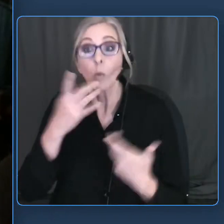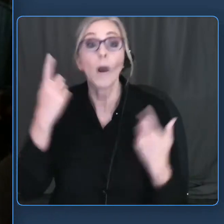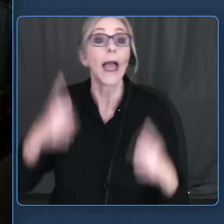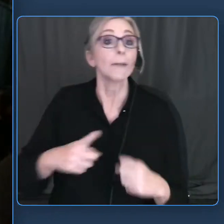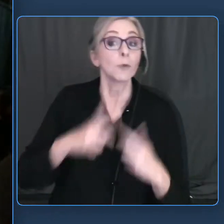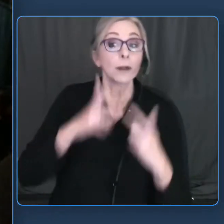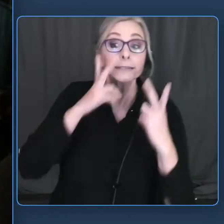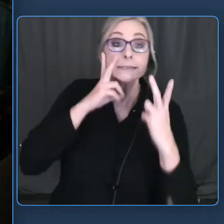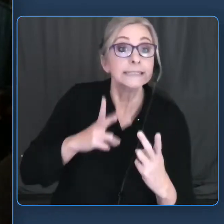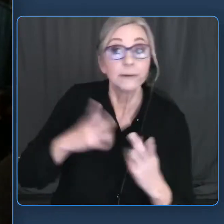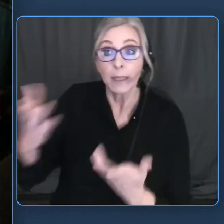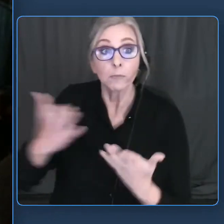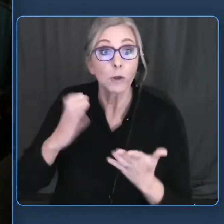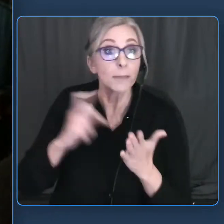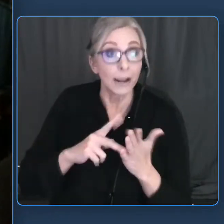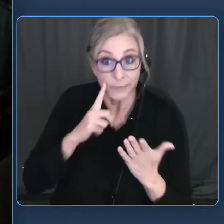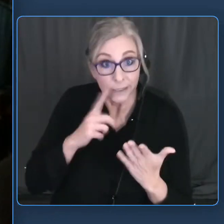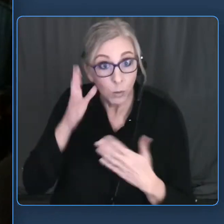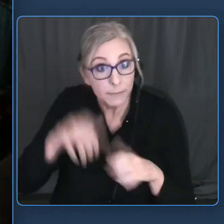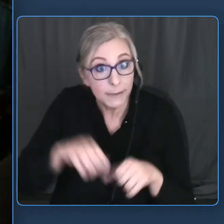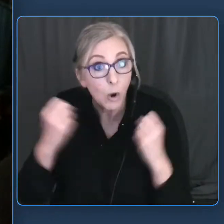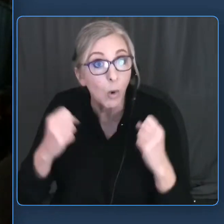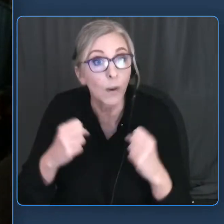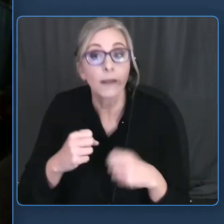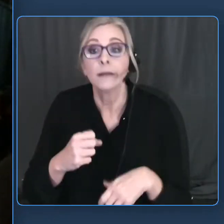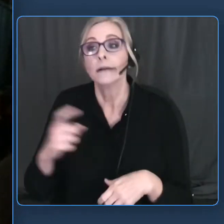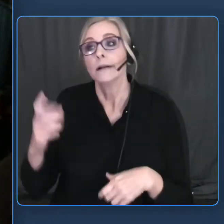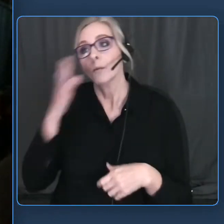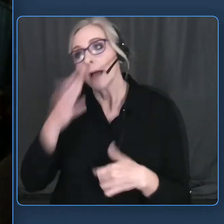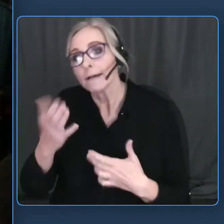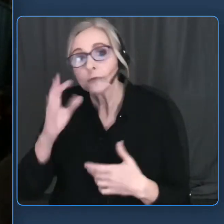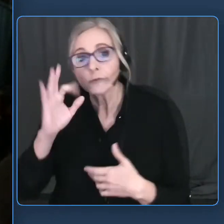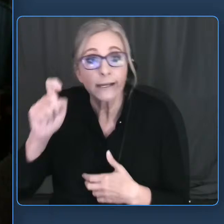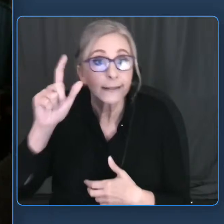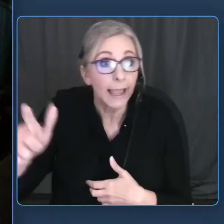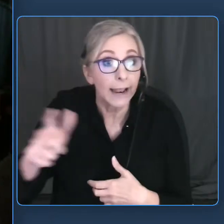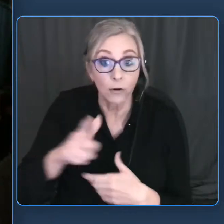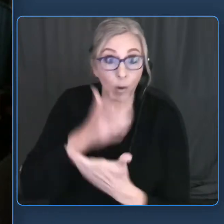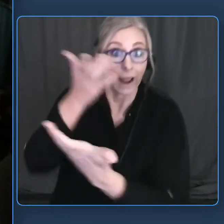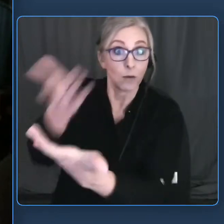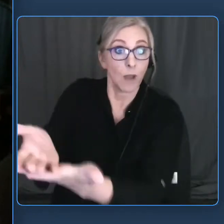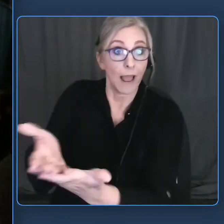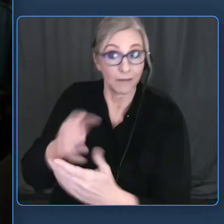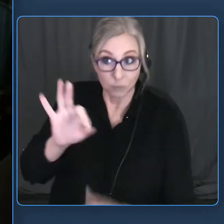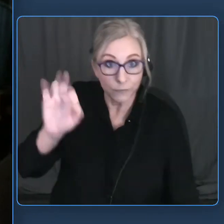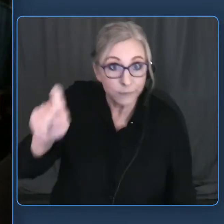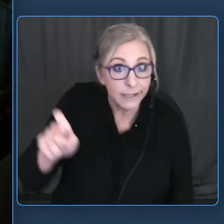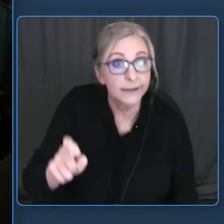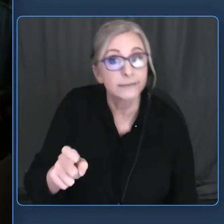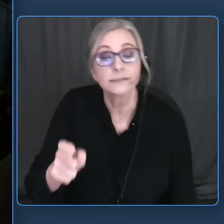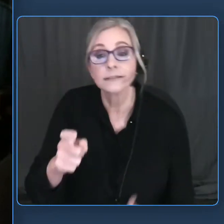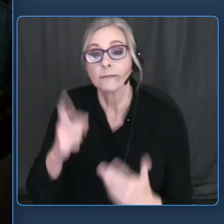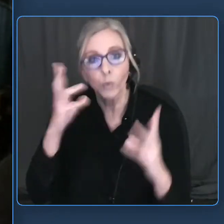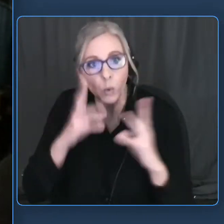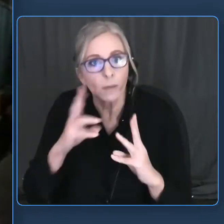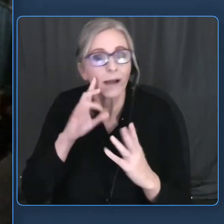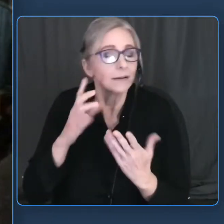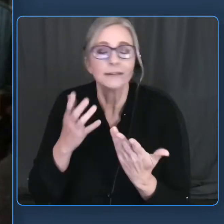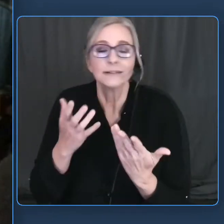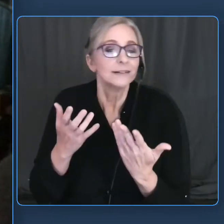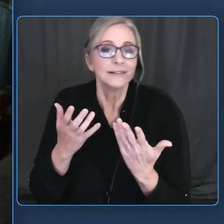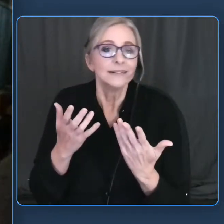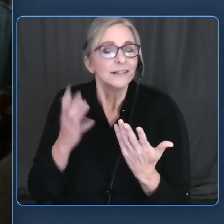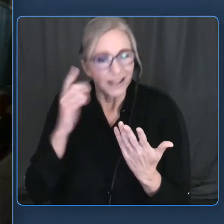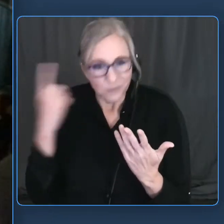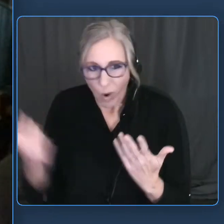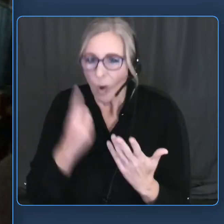to get when they bring it back to me? How is it going to be? And will I have to get it fixed wherever I'm traveling to? So it's always